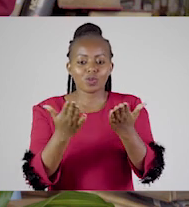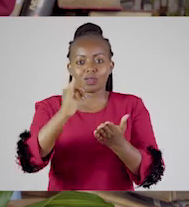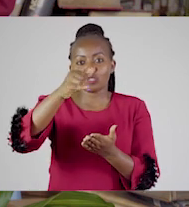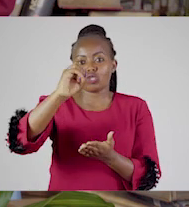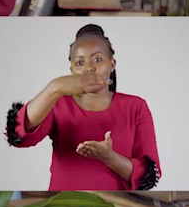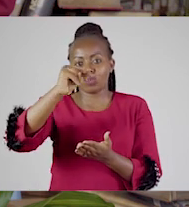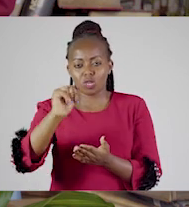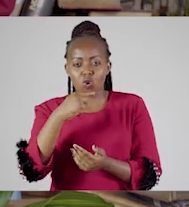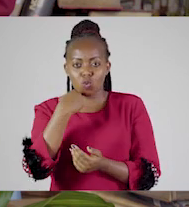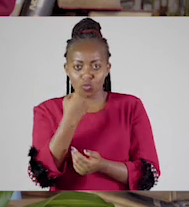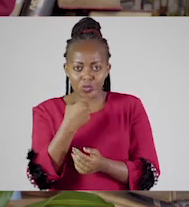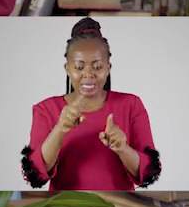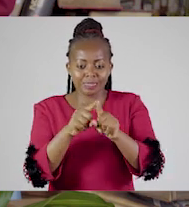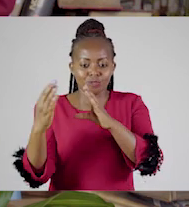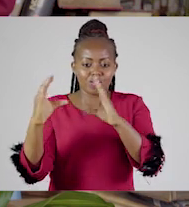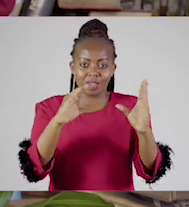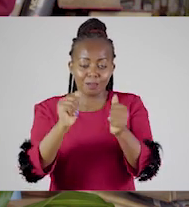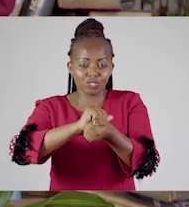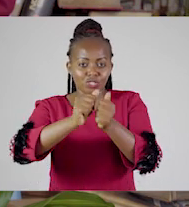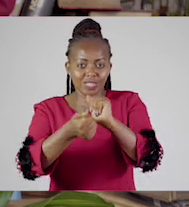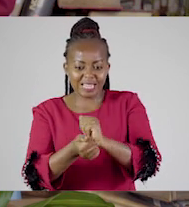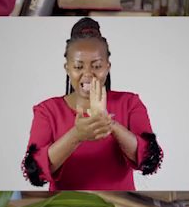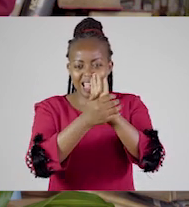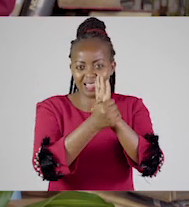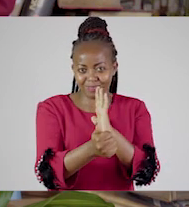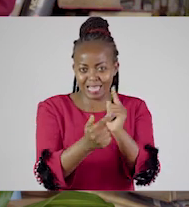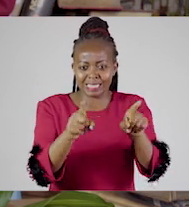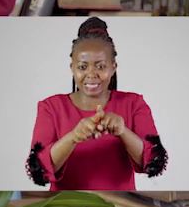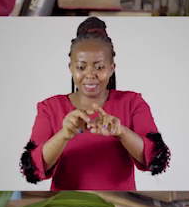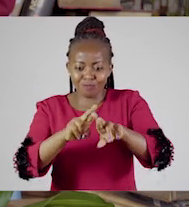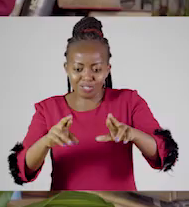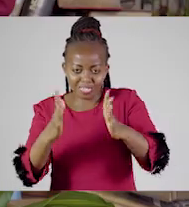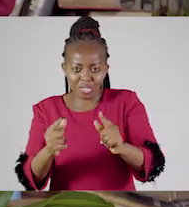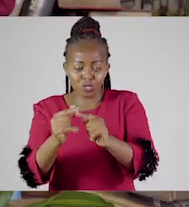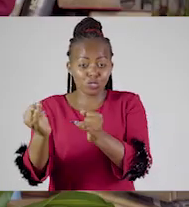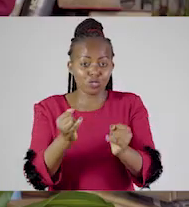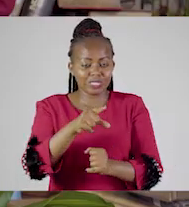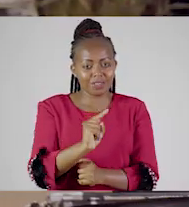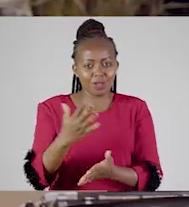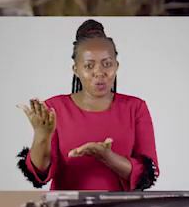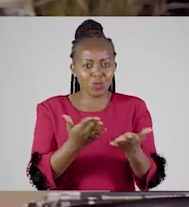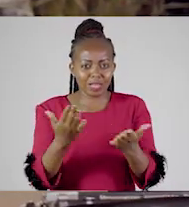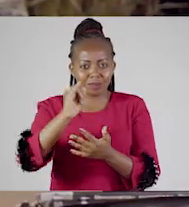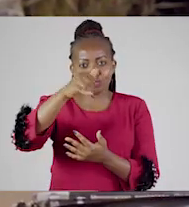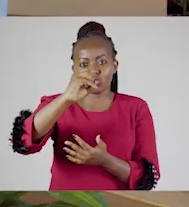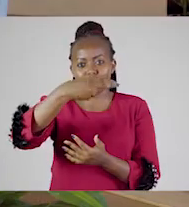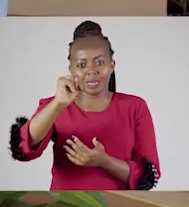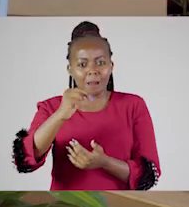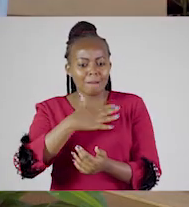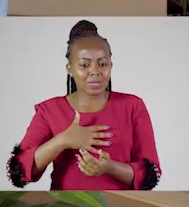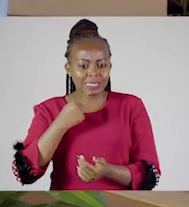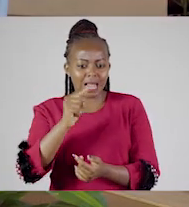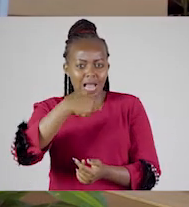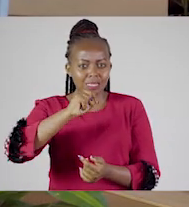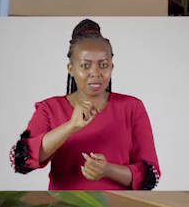welcome John, who is a climate change expert and surveyor, to introduce himself. Karibu sana, John. Please tell